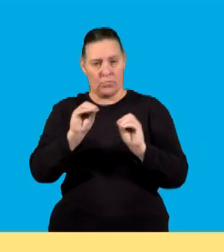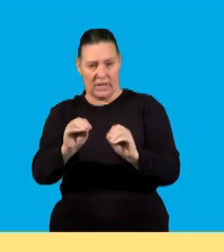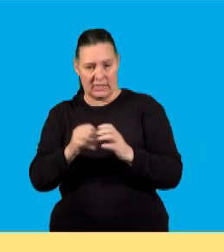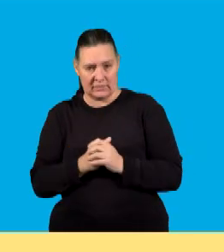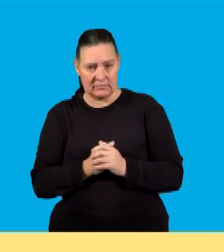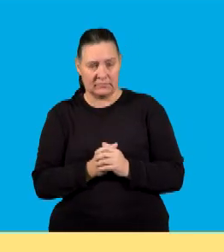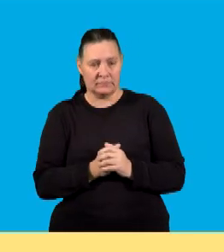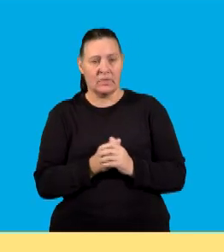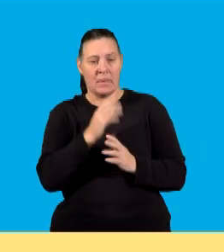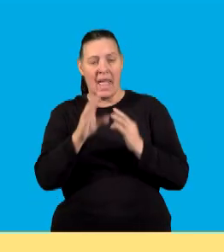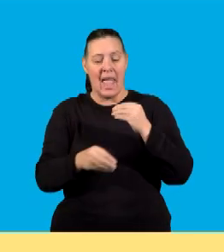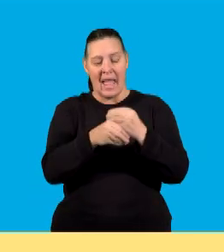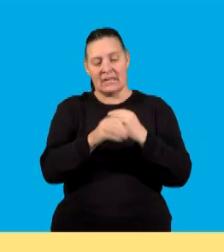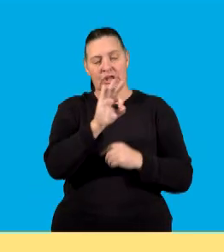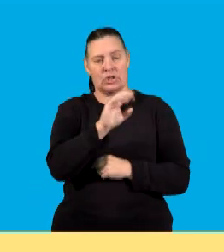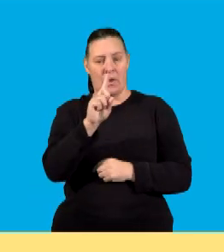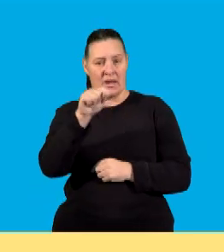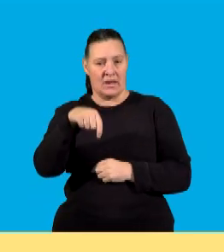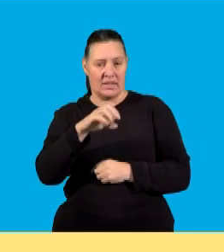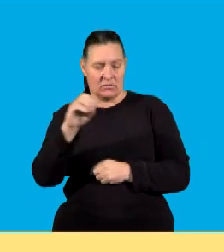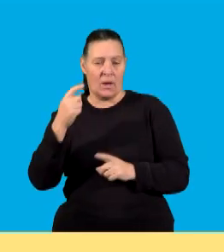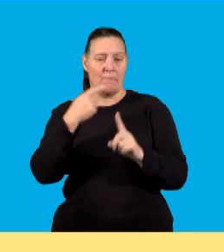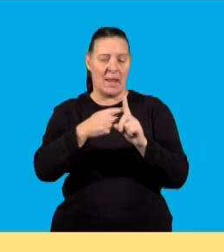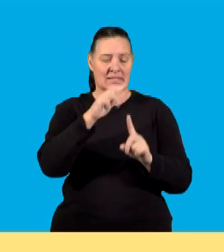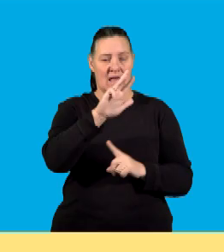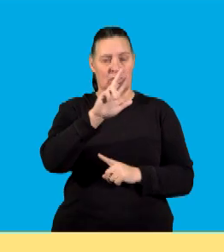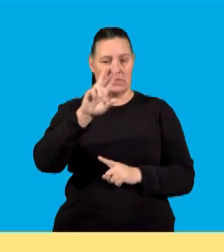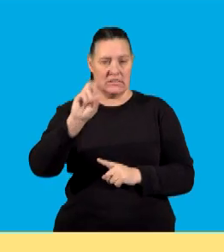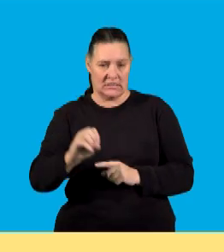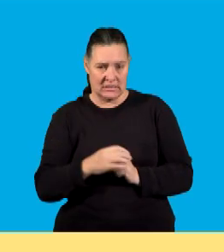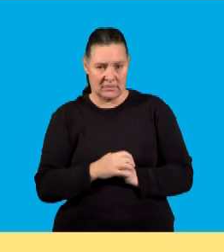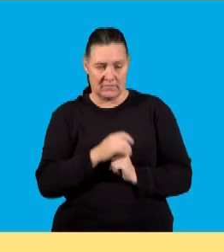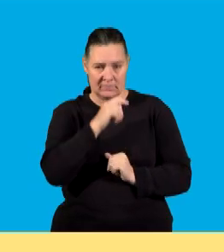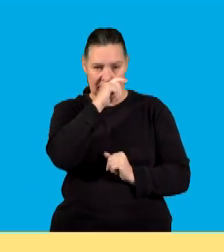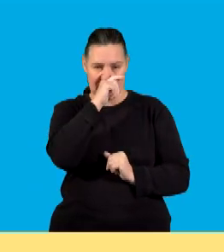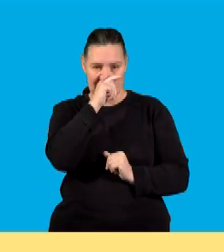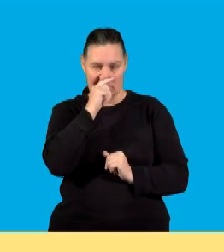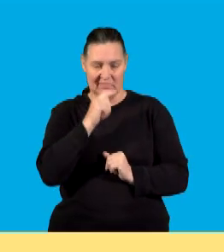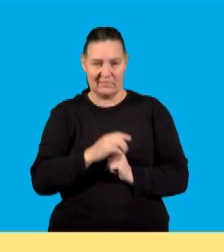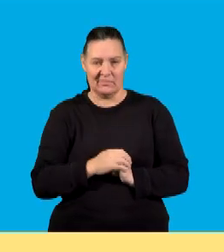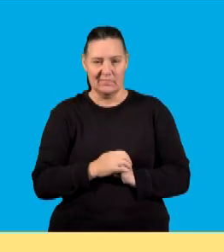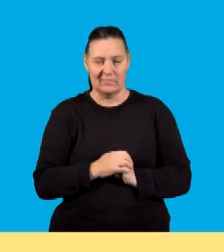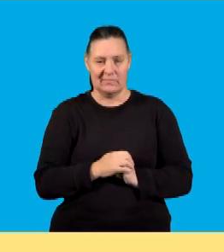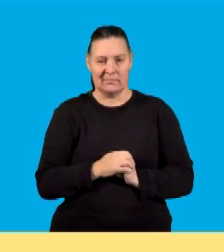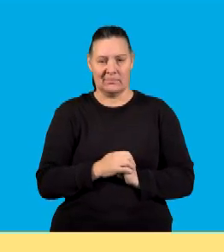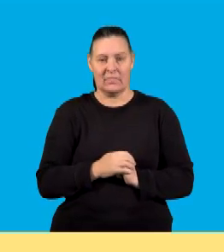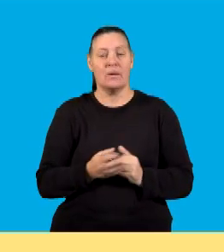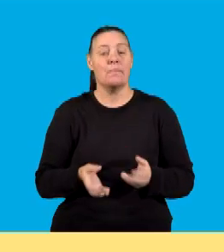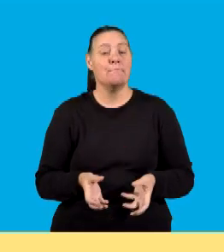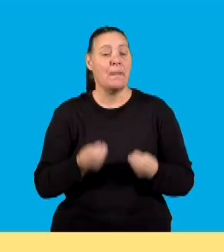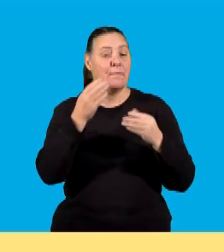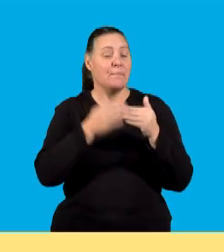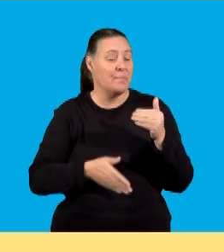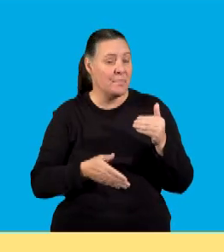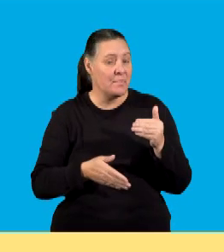it here. Then I'll add my 31,000 plus the 920. 31,000 plus the 920. Then